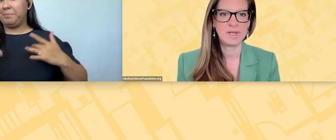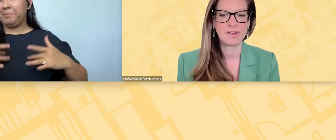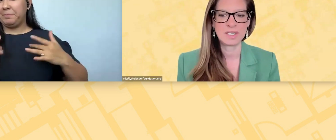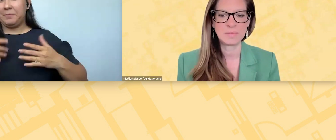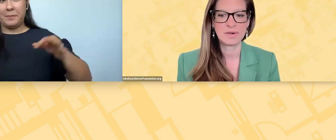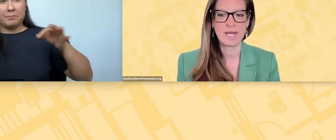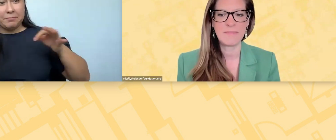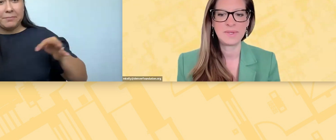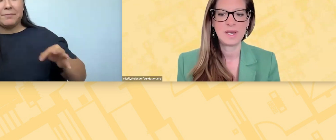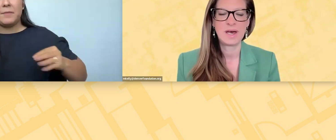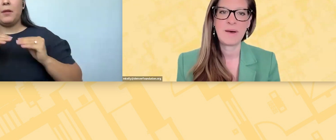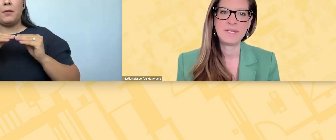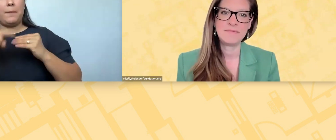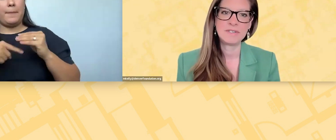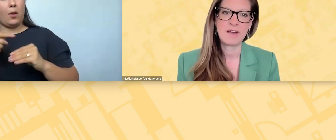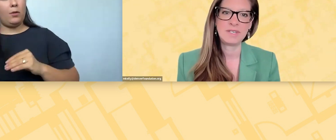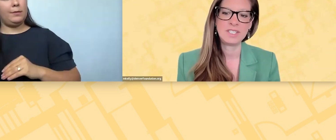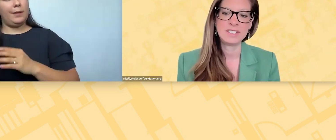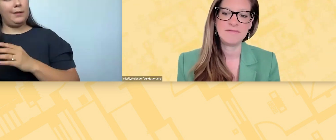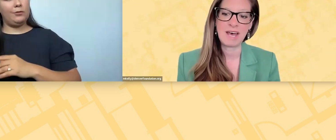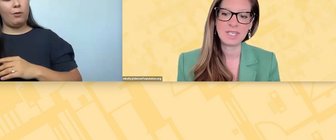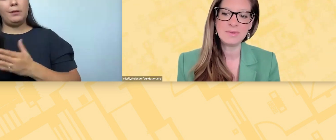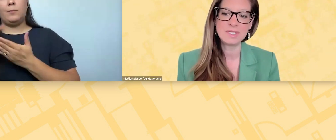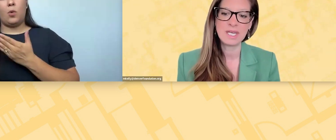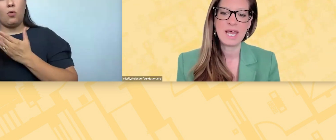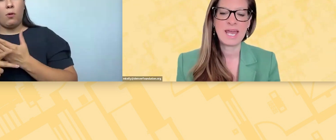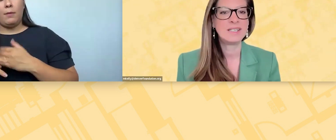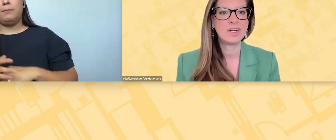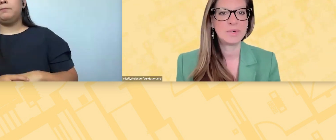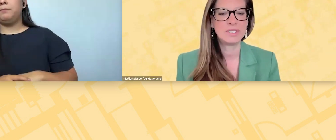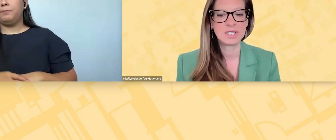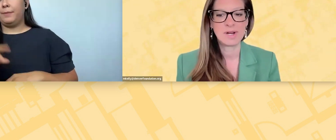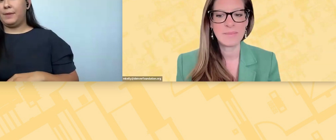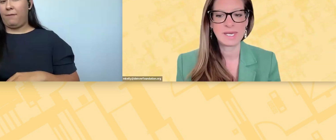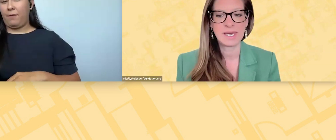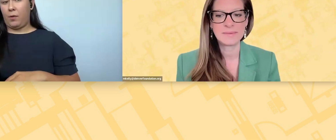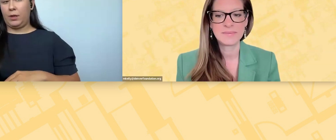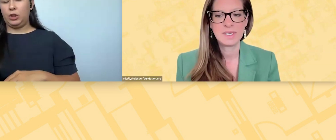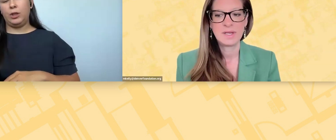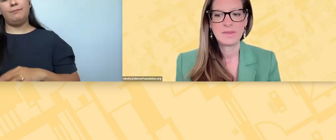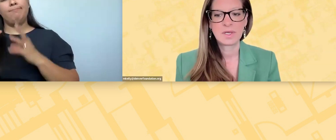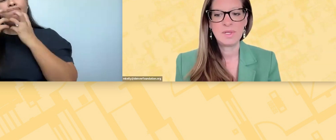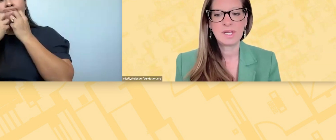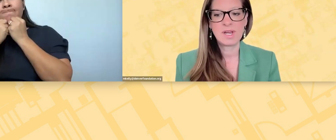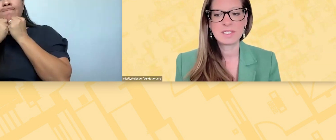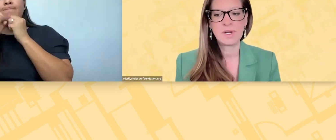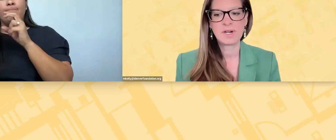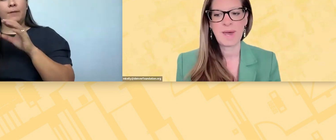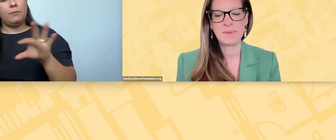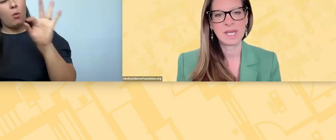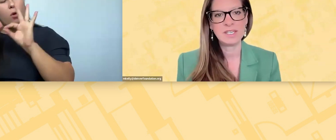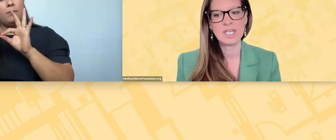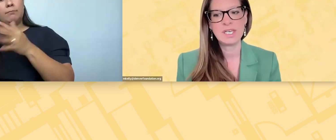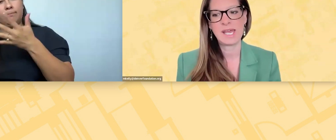our Community Grants Program, about the Denver Foundation's values, and our approach to grant making. The Community Grants